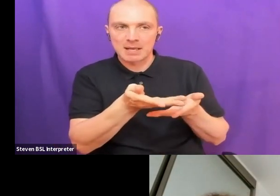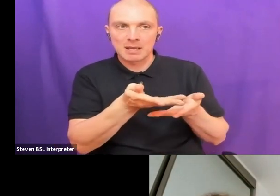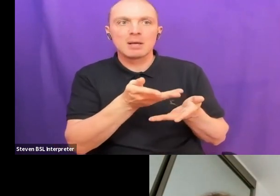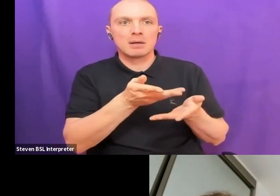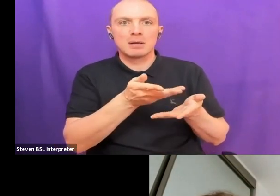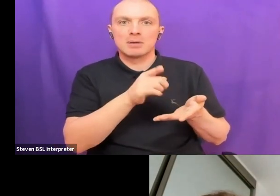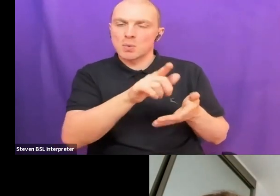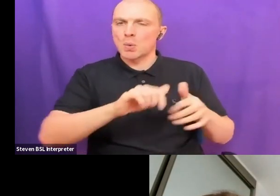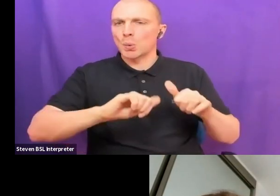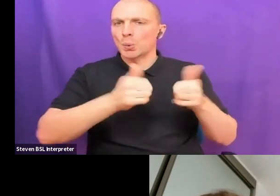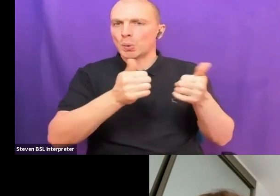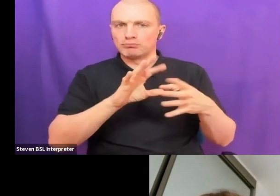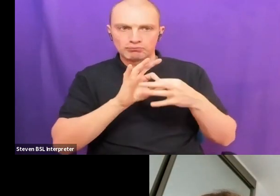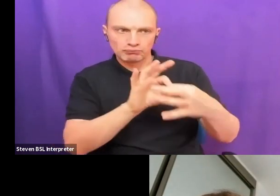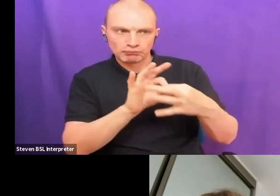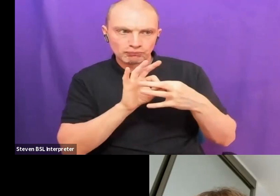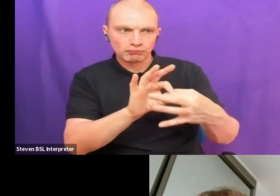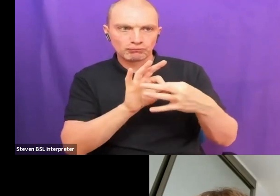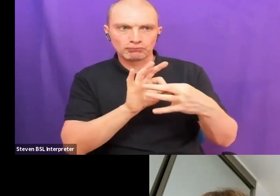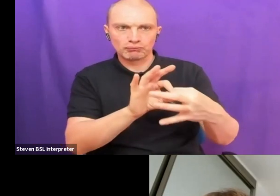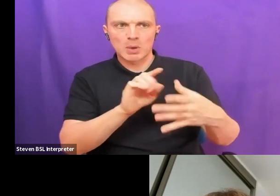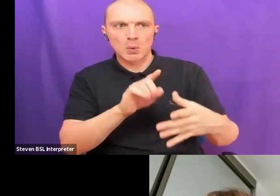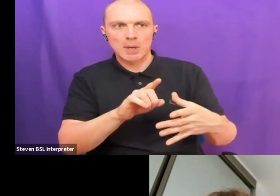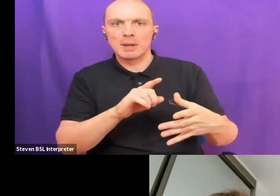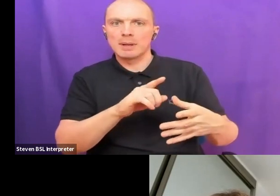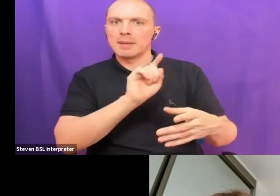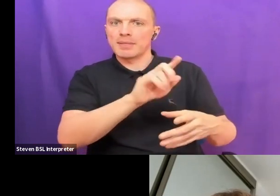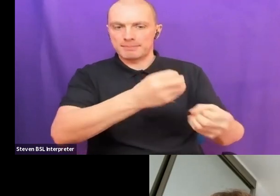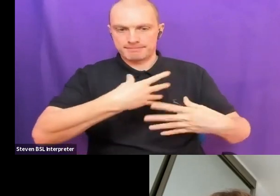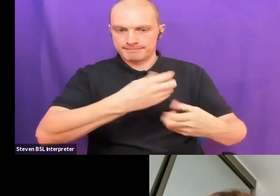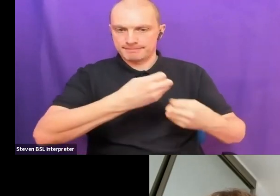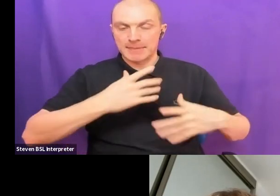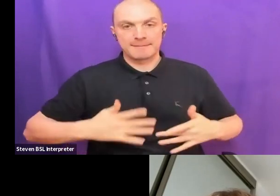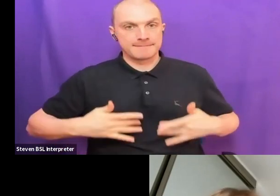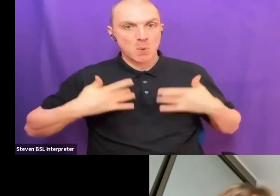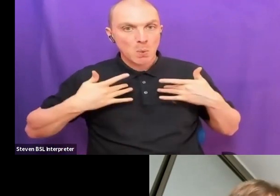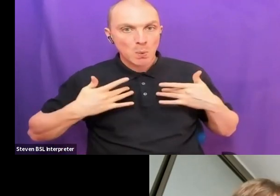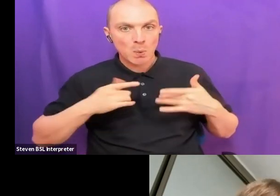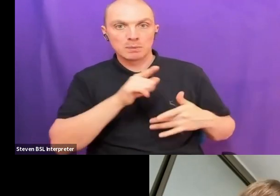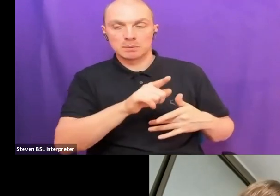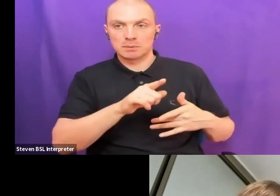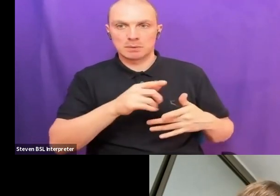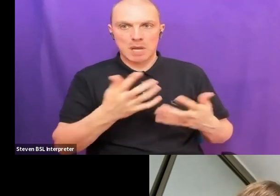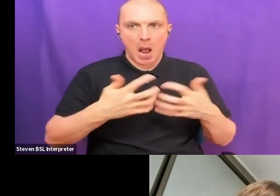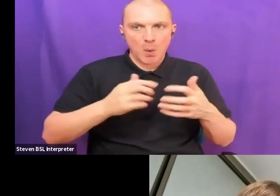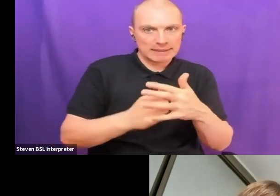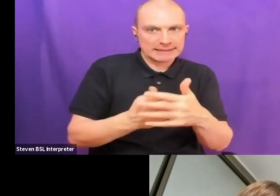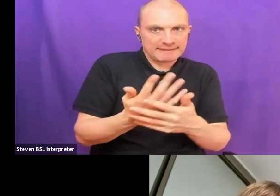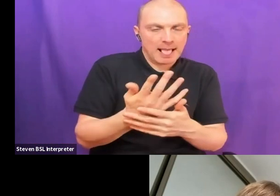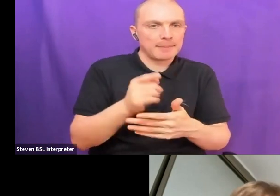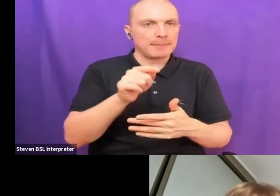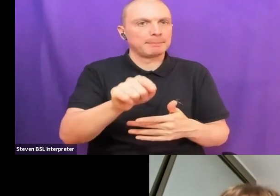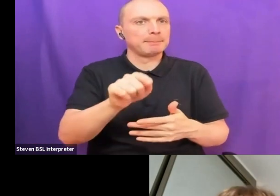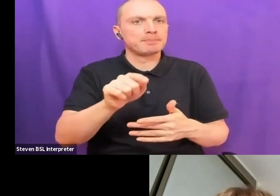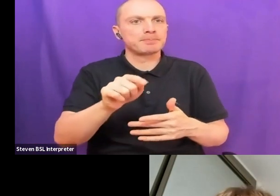well-developed relationship in terms of listening to them about developments around about the likes of the Portal, which was our